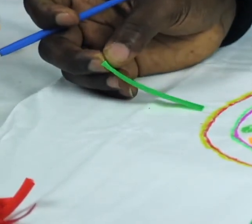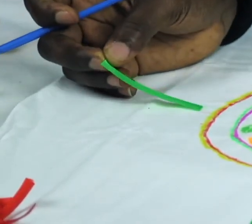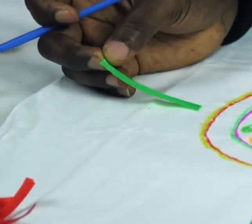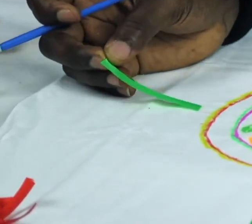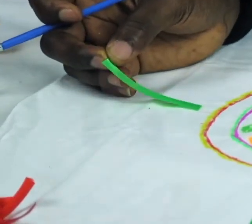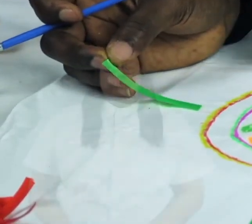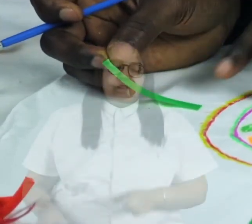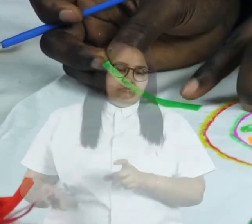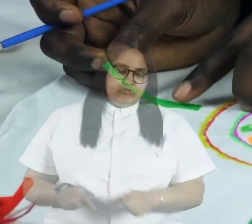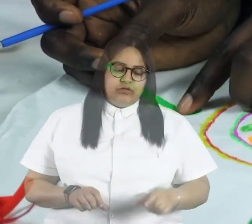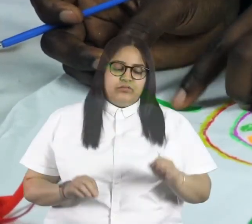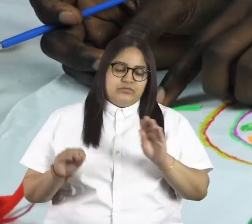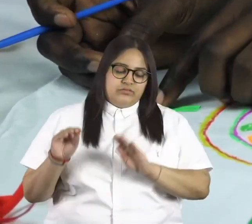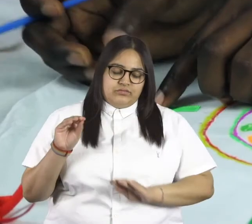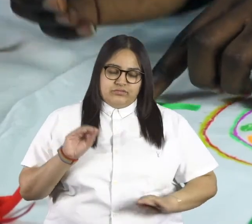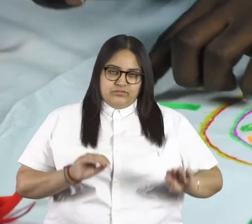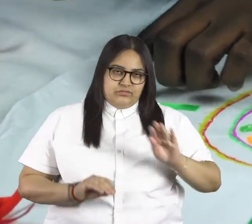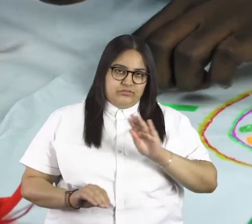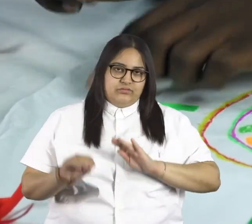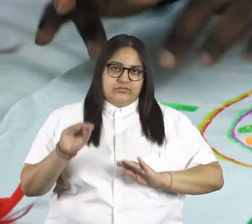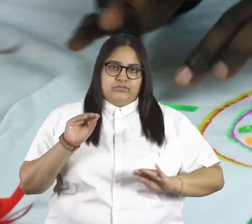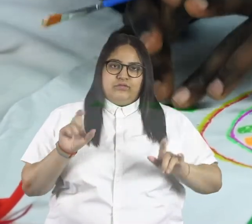gonna carry on with east.